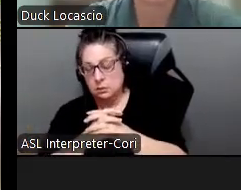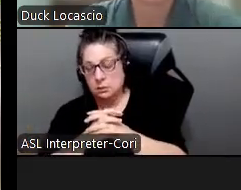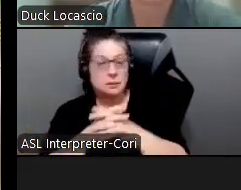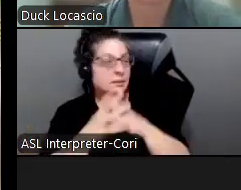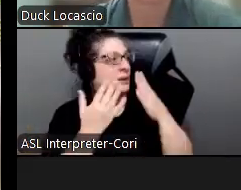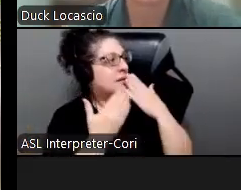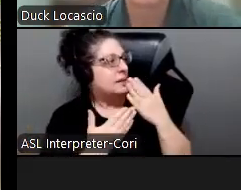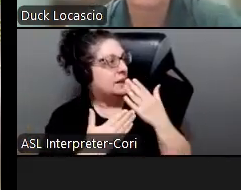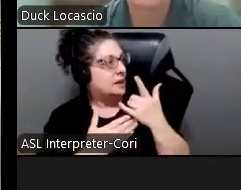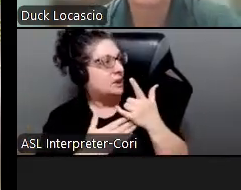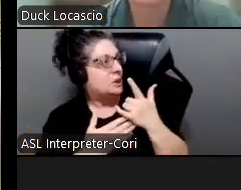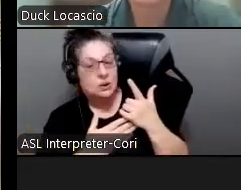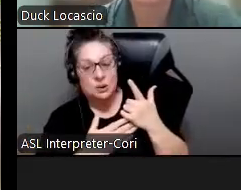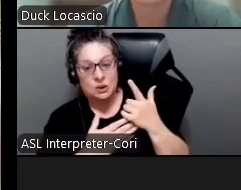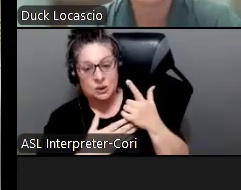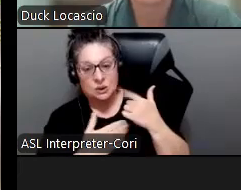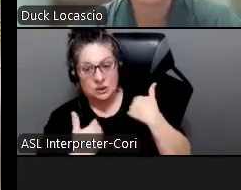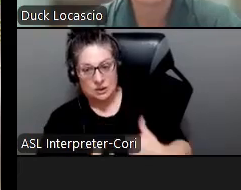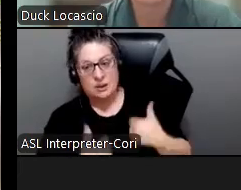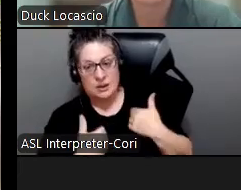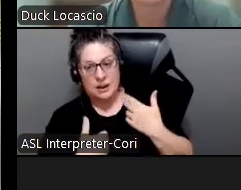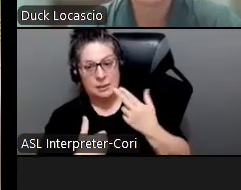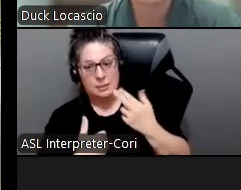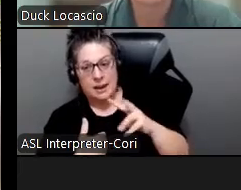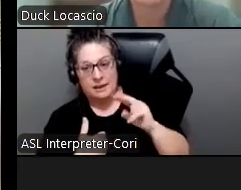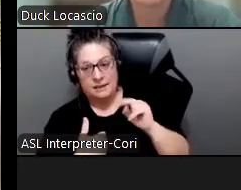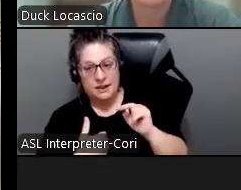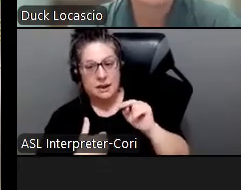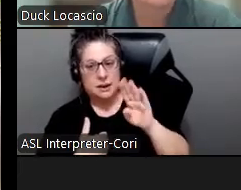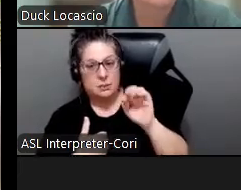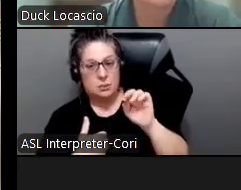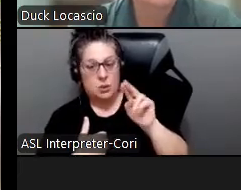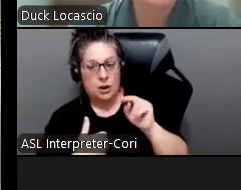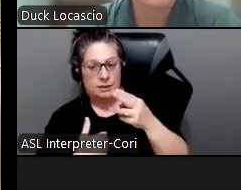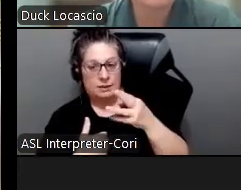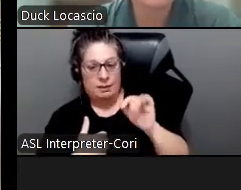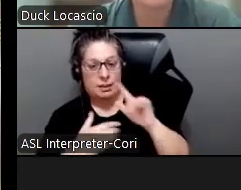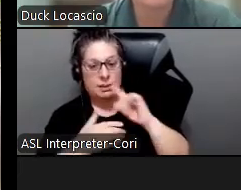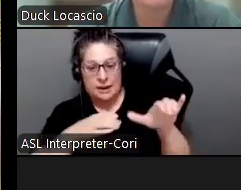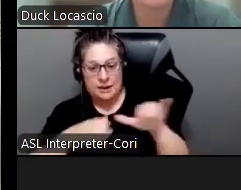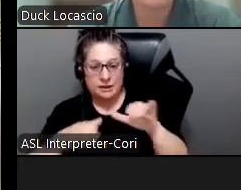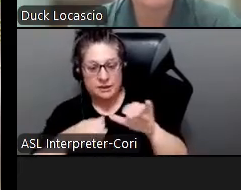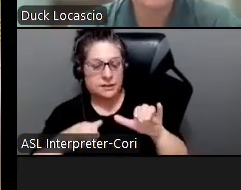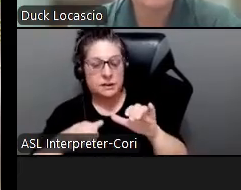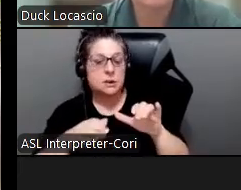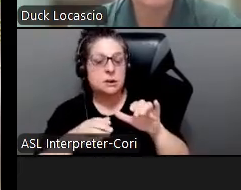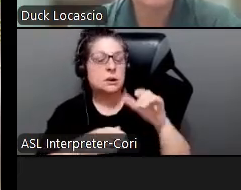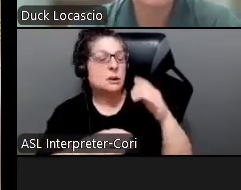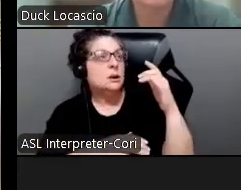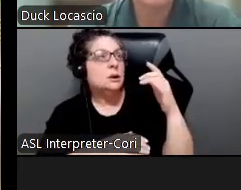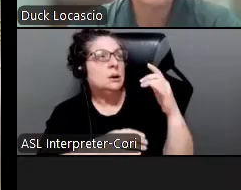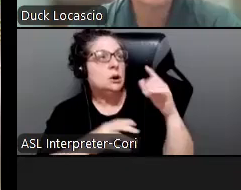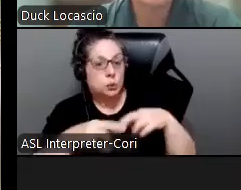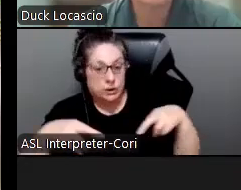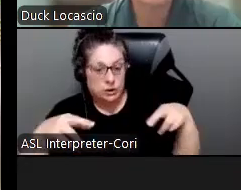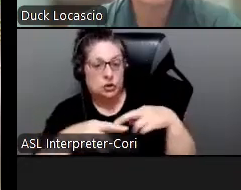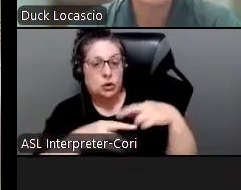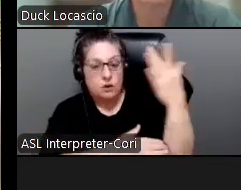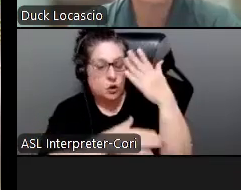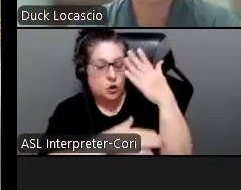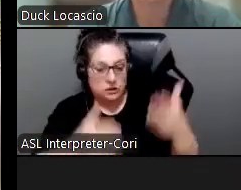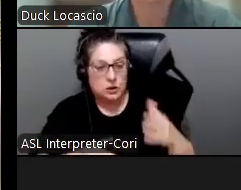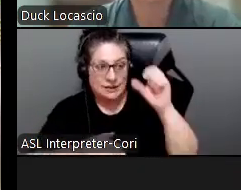Thank you, Gwyneth. I'm Haven Barnhill. I'm acting regional forester for the Fish and Wildlife Service in the Southeast